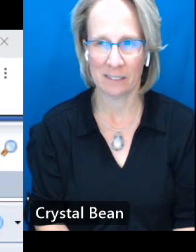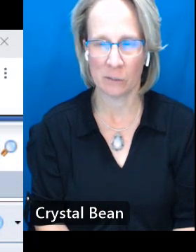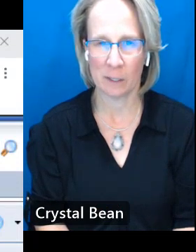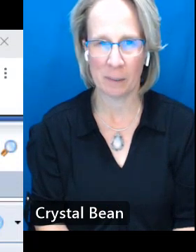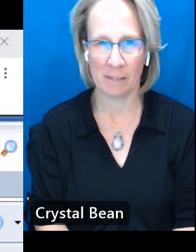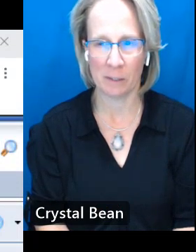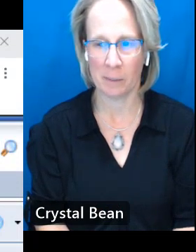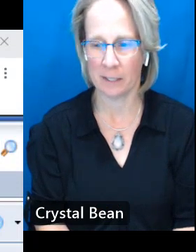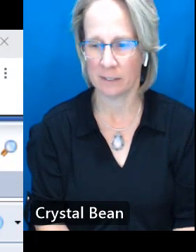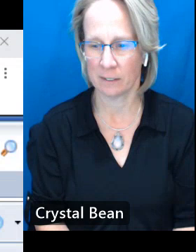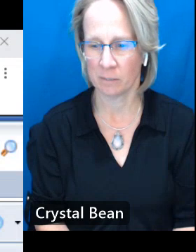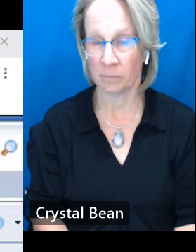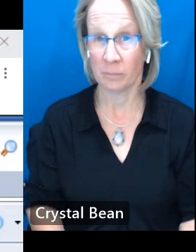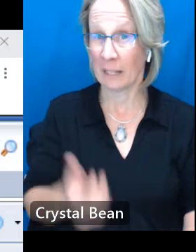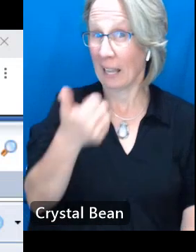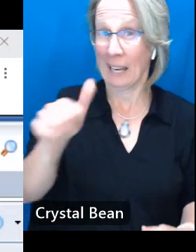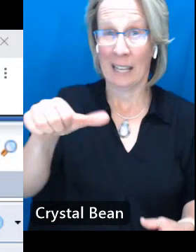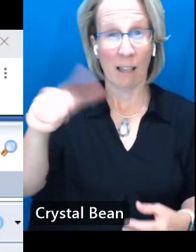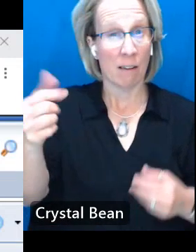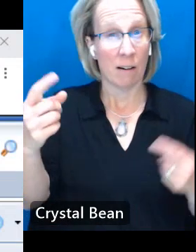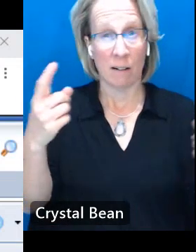Any other questions?